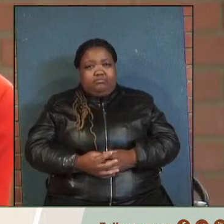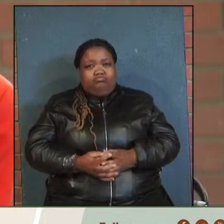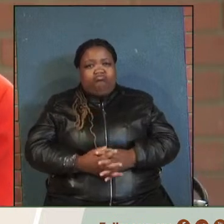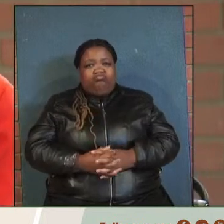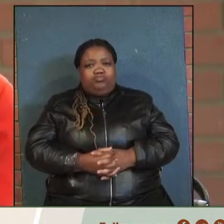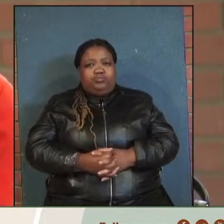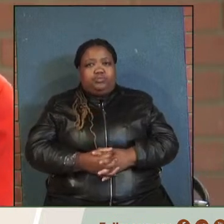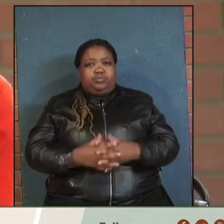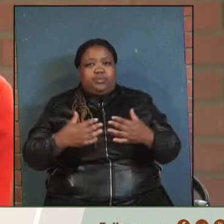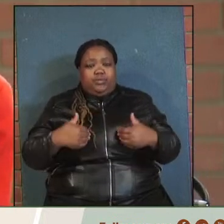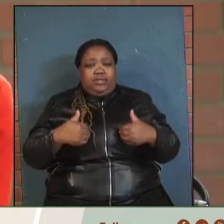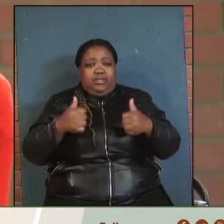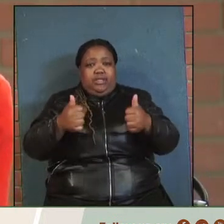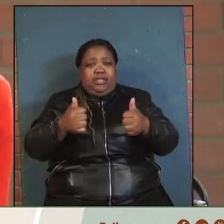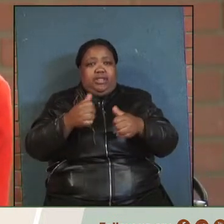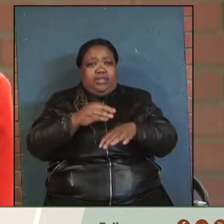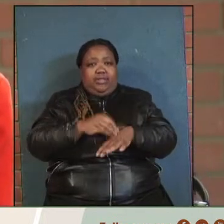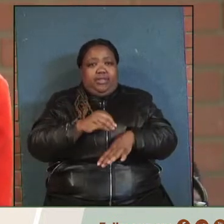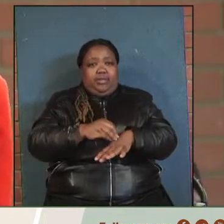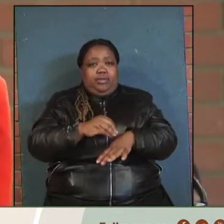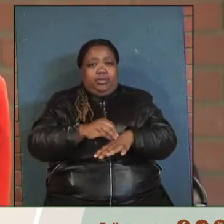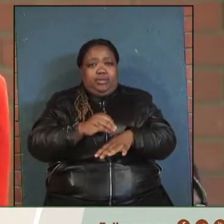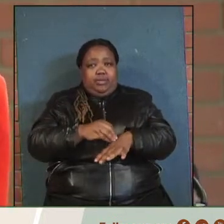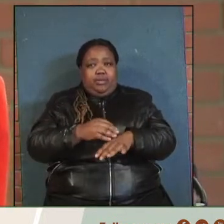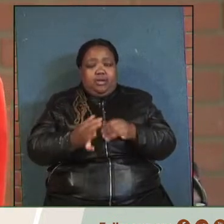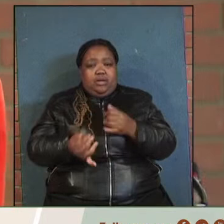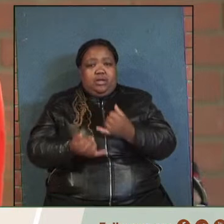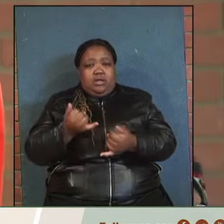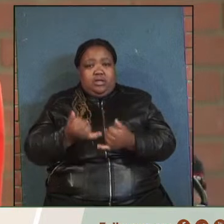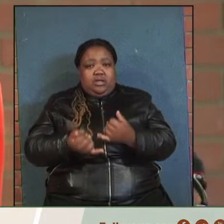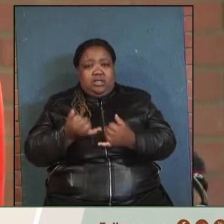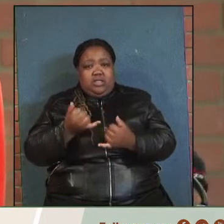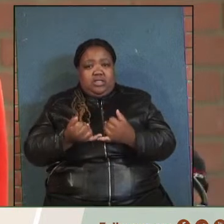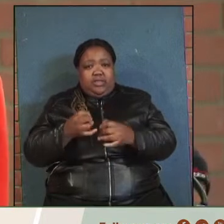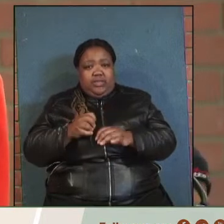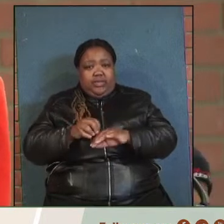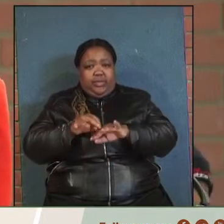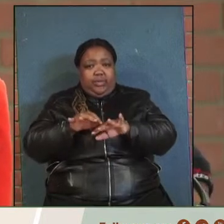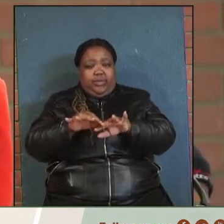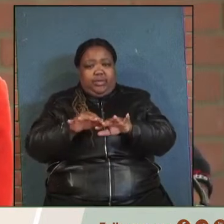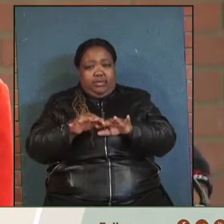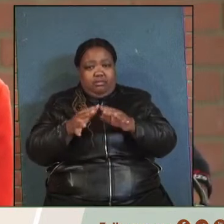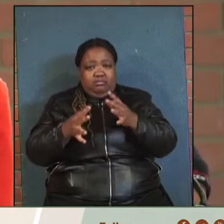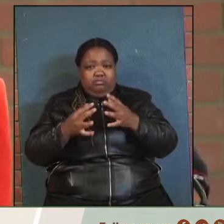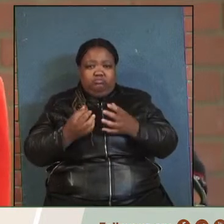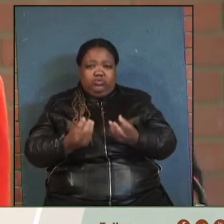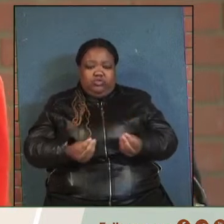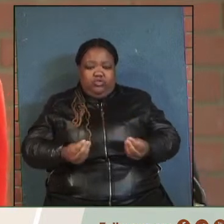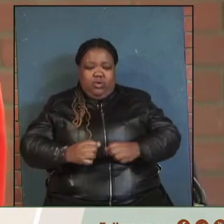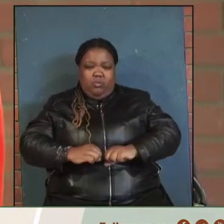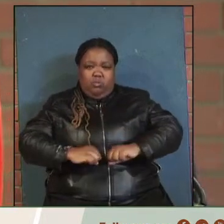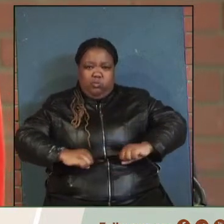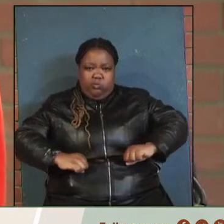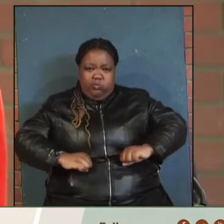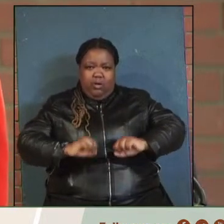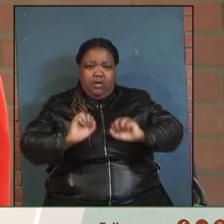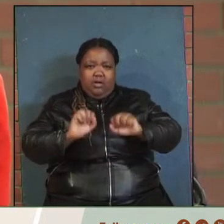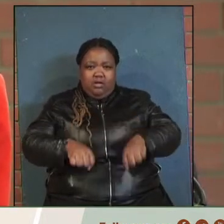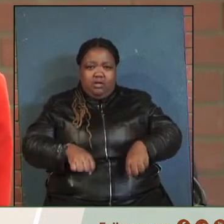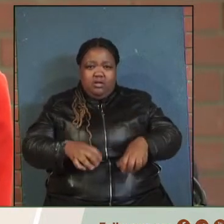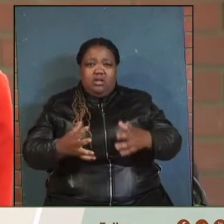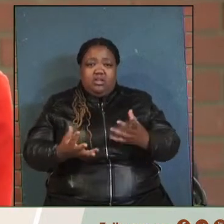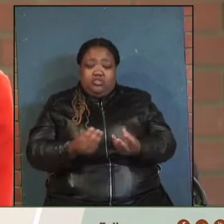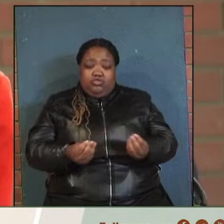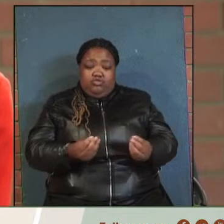Health problems such as sexually transmitted infections, cancer, or obesity. Furthermore, children who are abused are